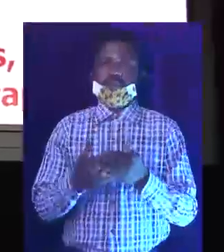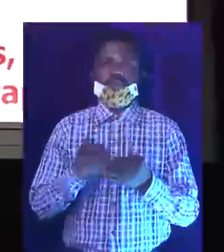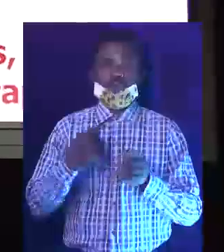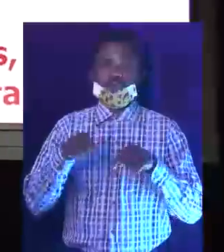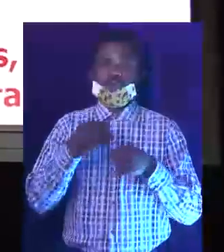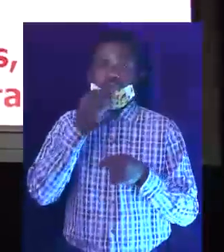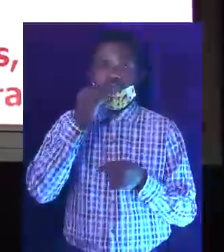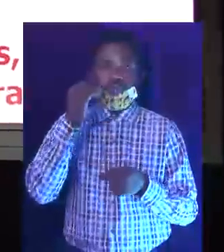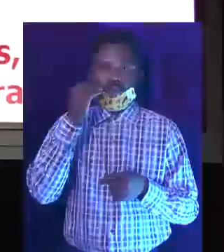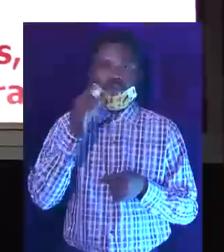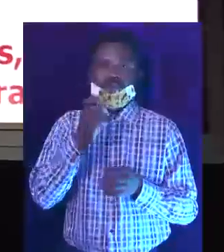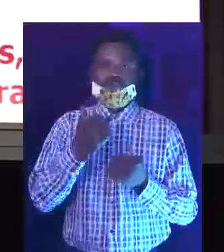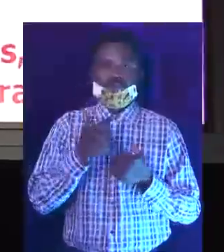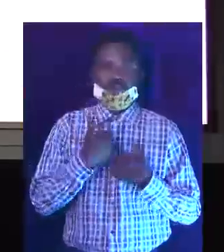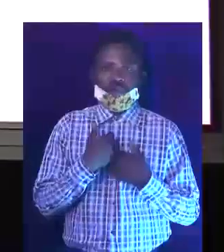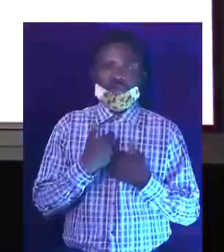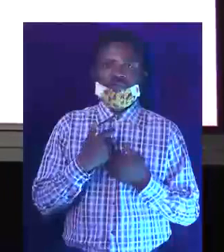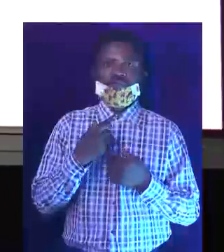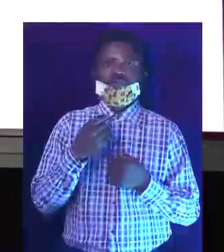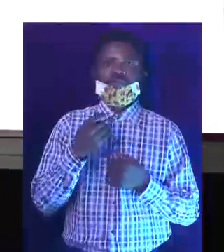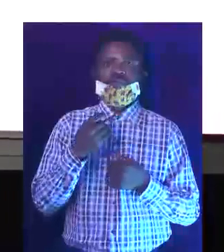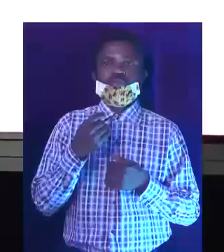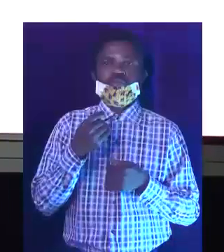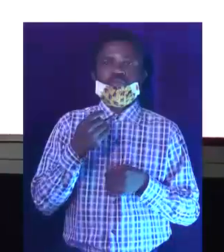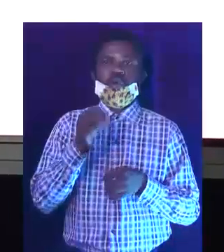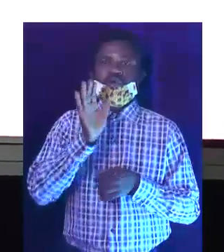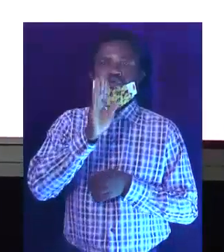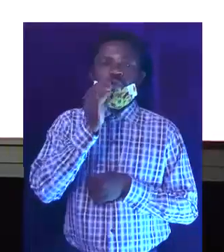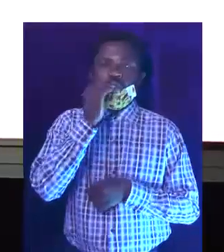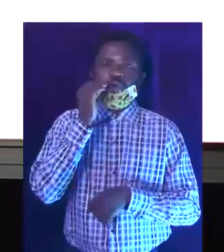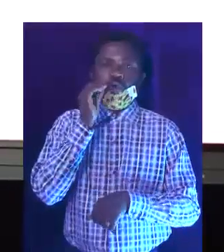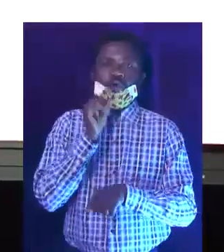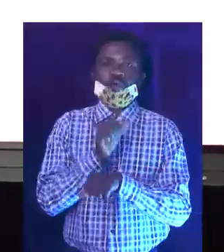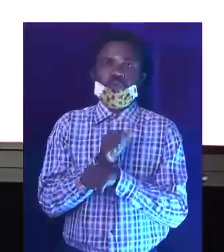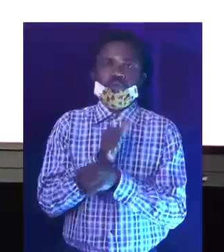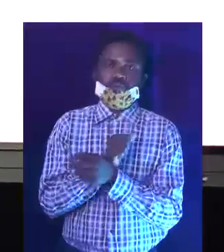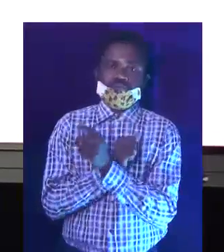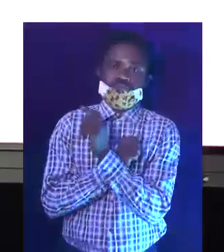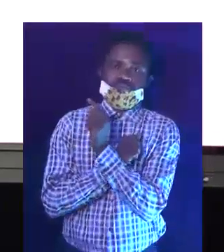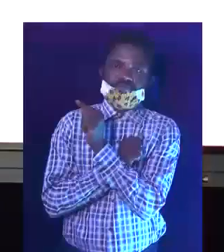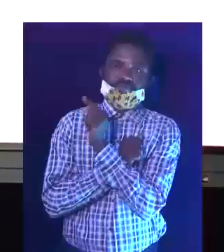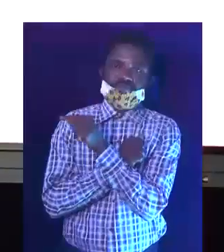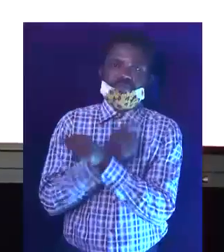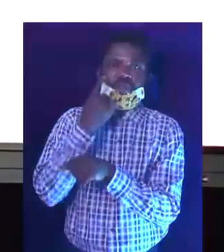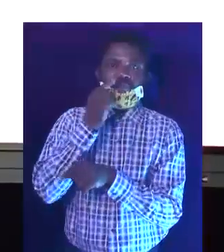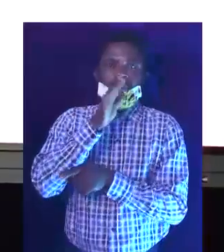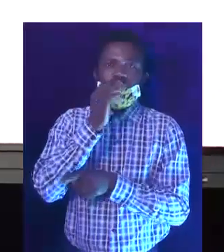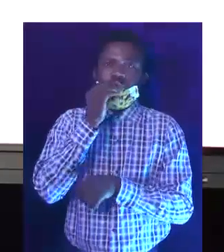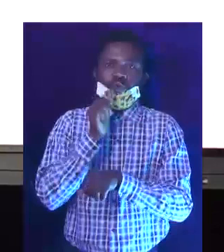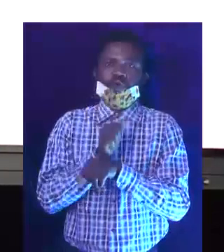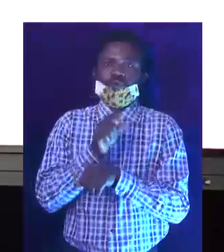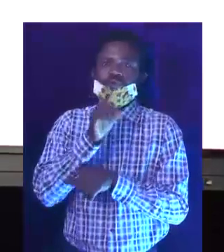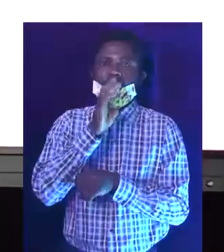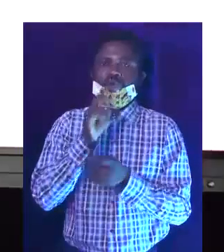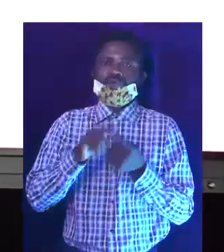Good. Before we go home, you have your homework. For your